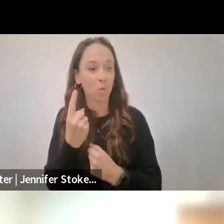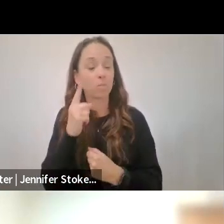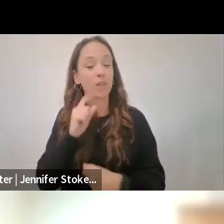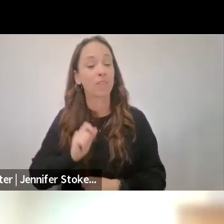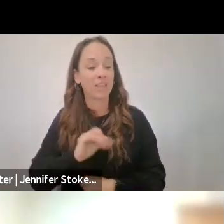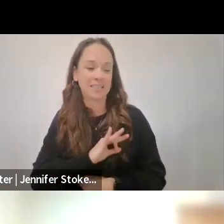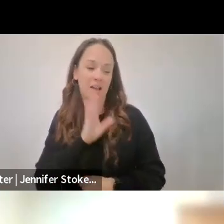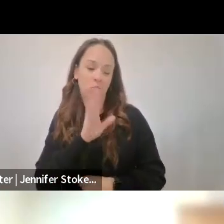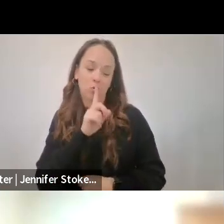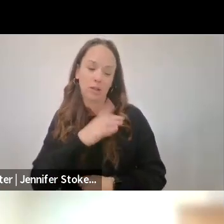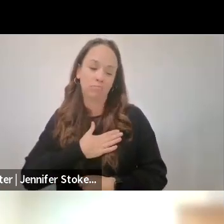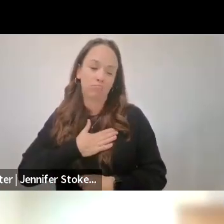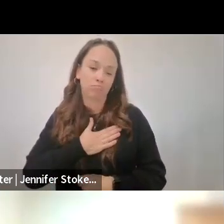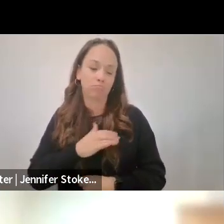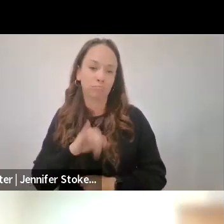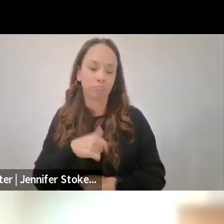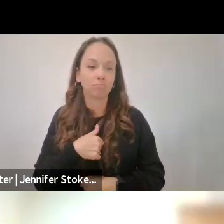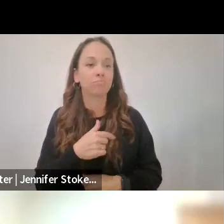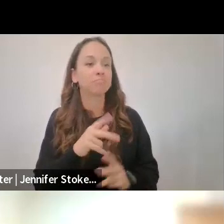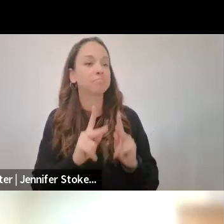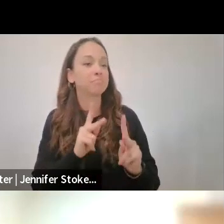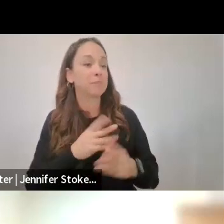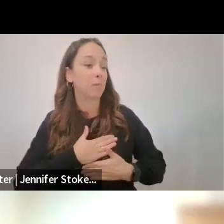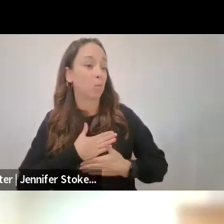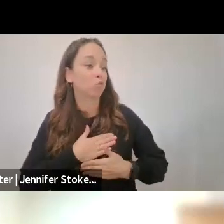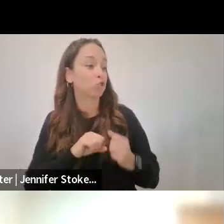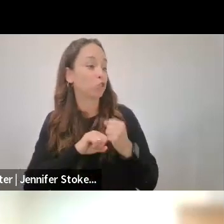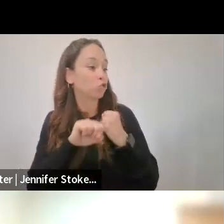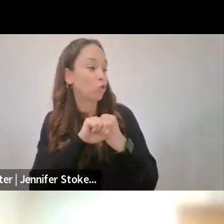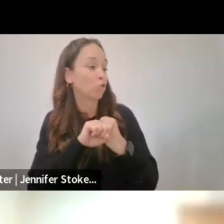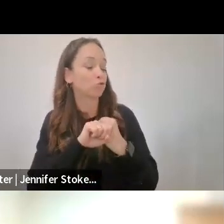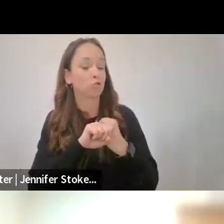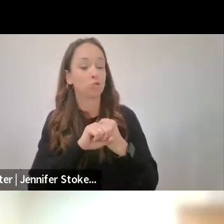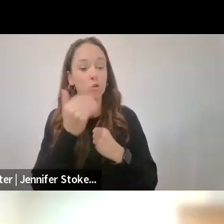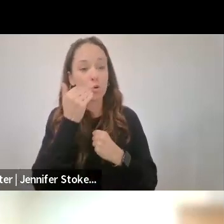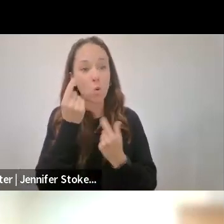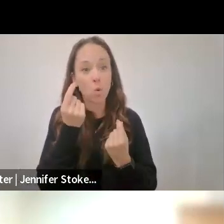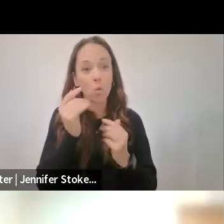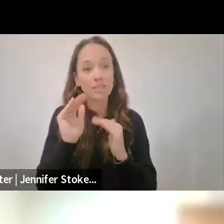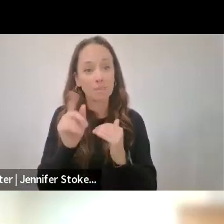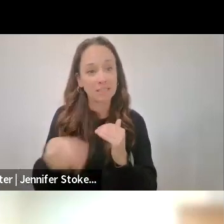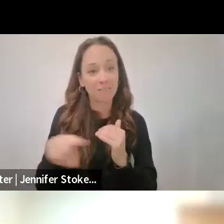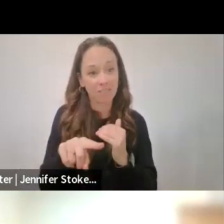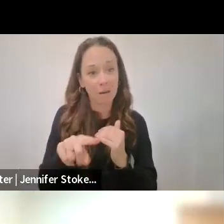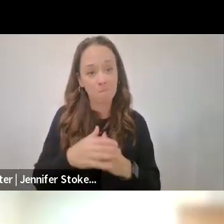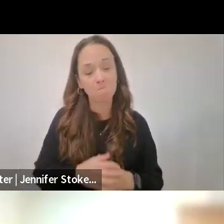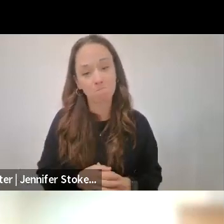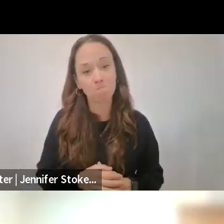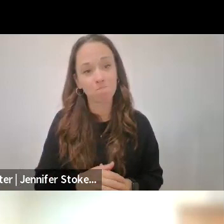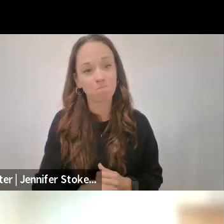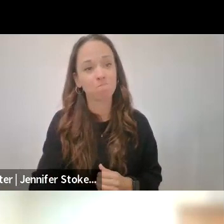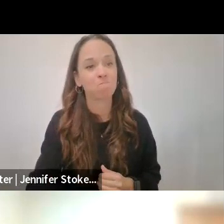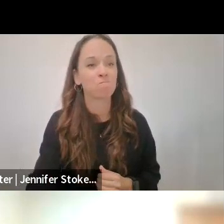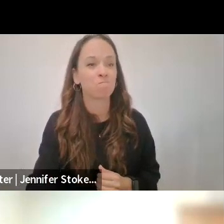that. Some people appreciate structure and knowing what's expected of them and how to do what they need to do. Great, thank